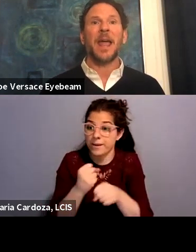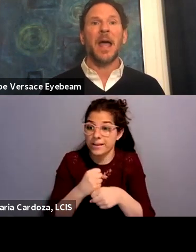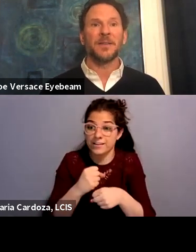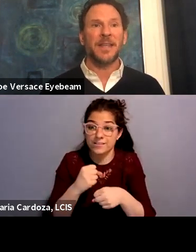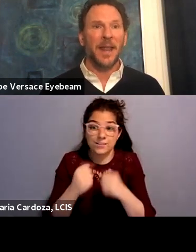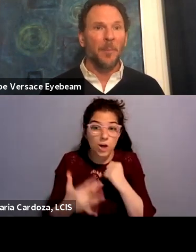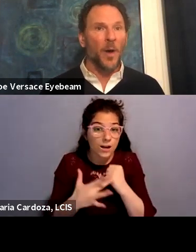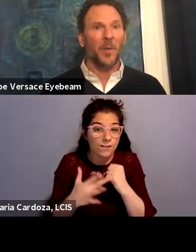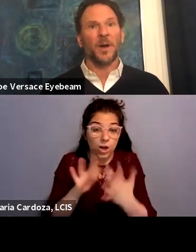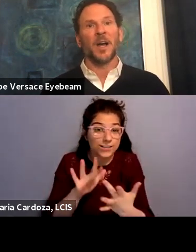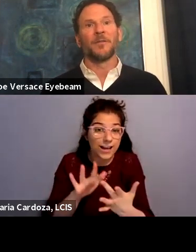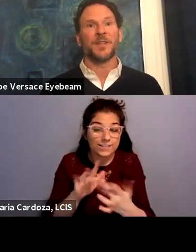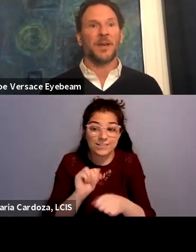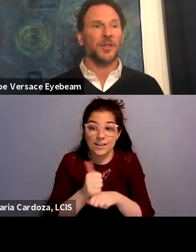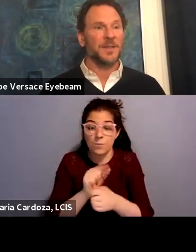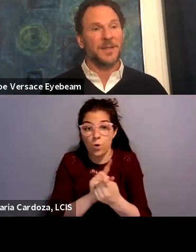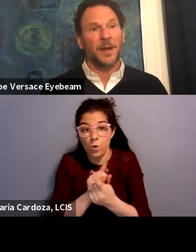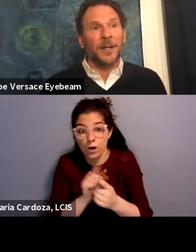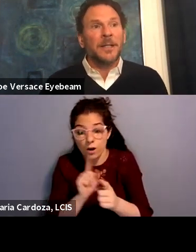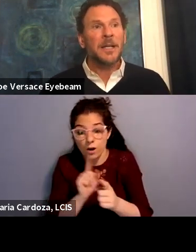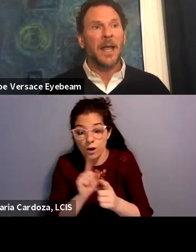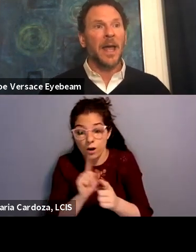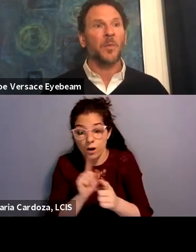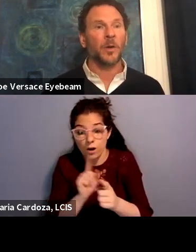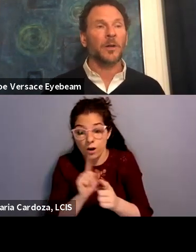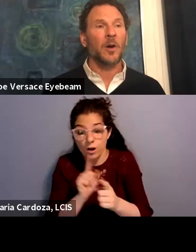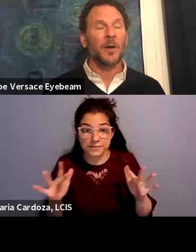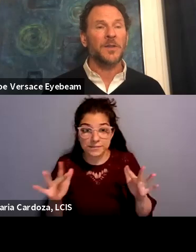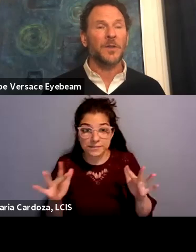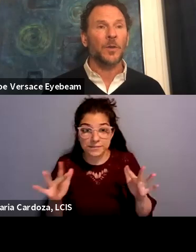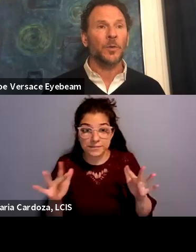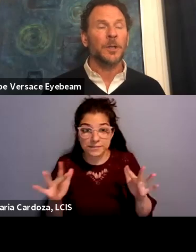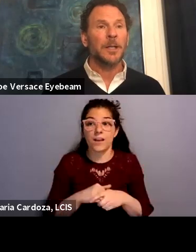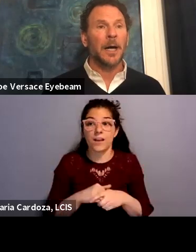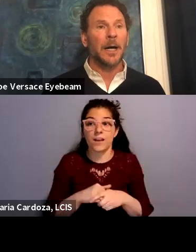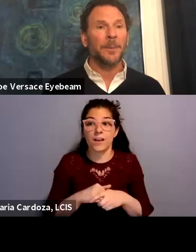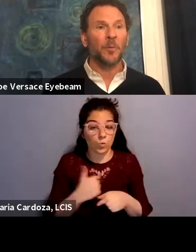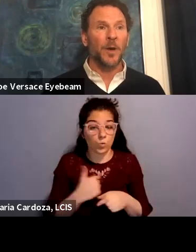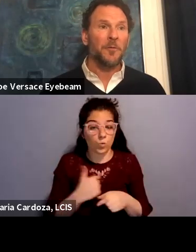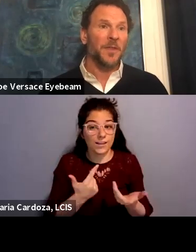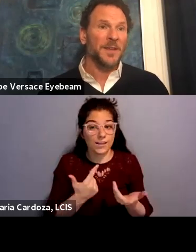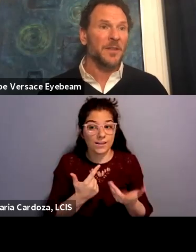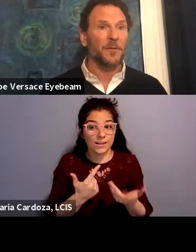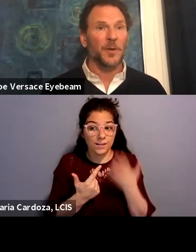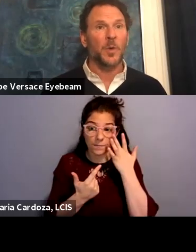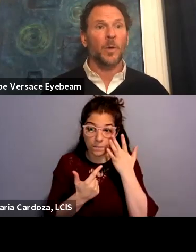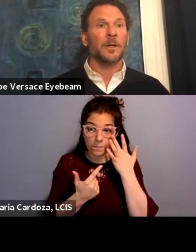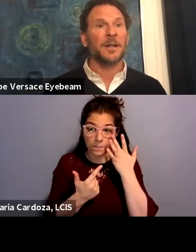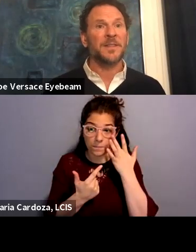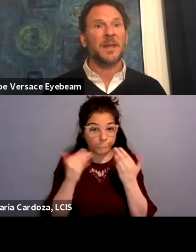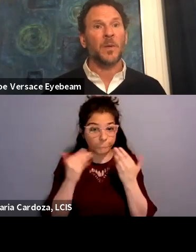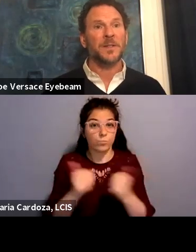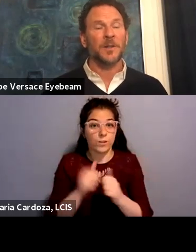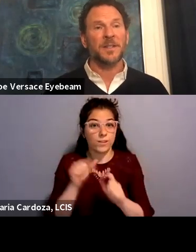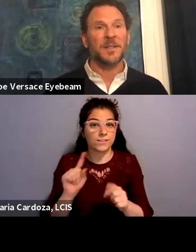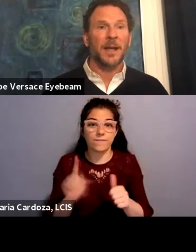contacts and setting up one-on-one conversations, et cetera. And we're going to riff with this in the first quarter